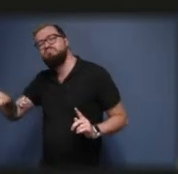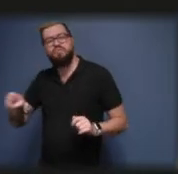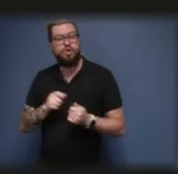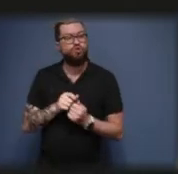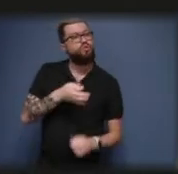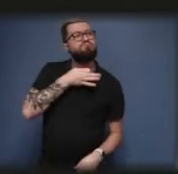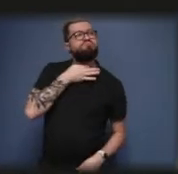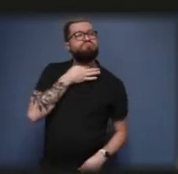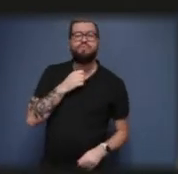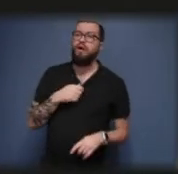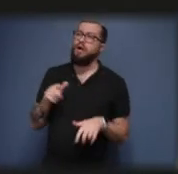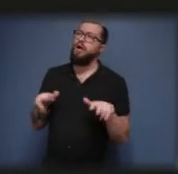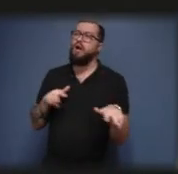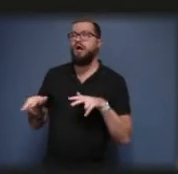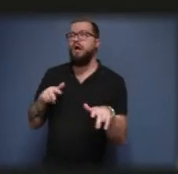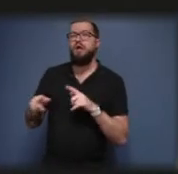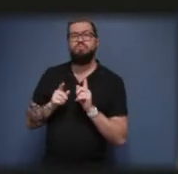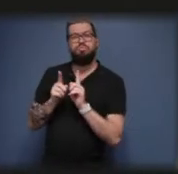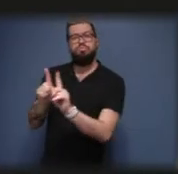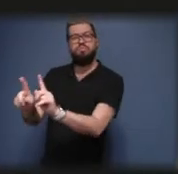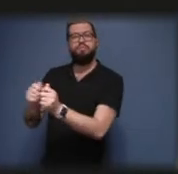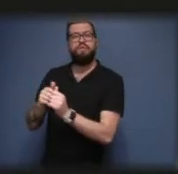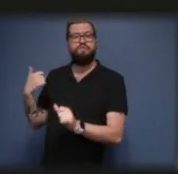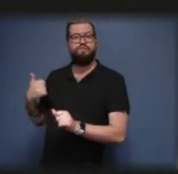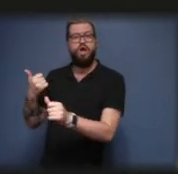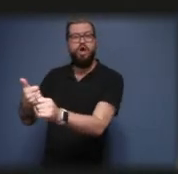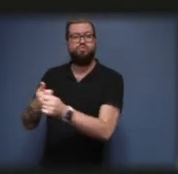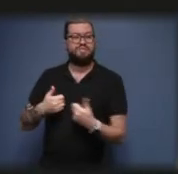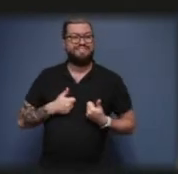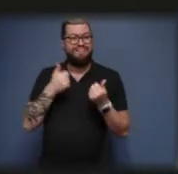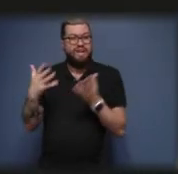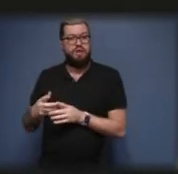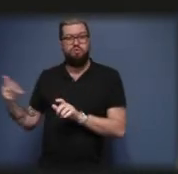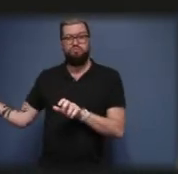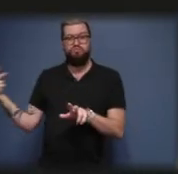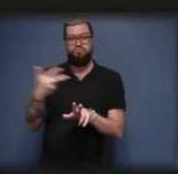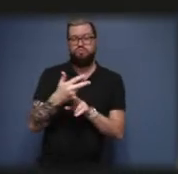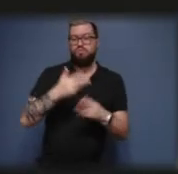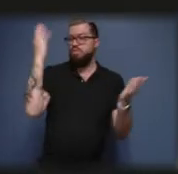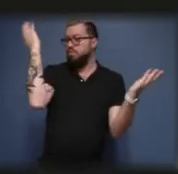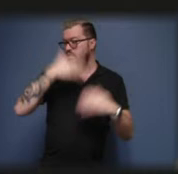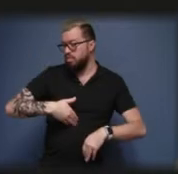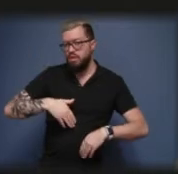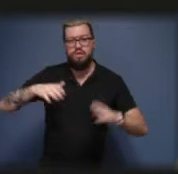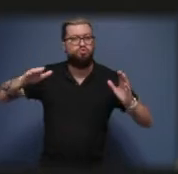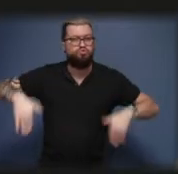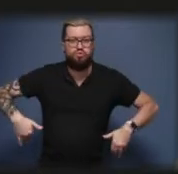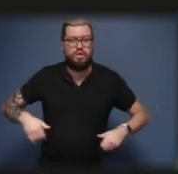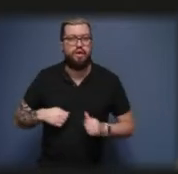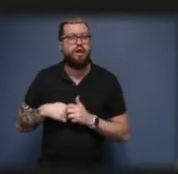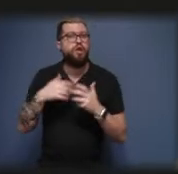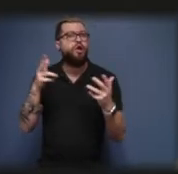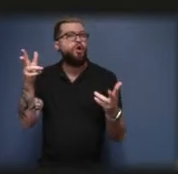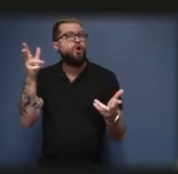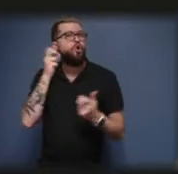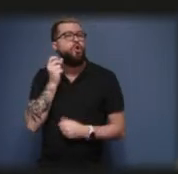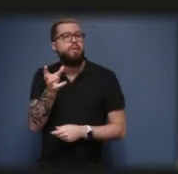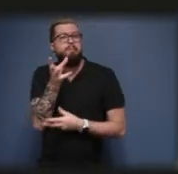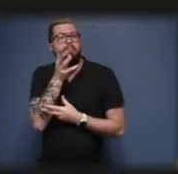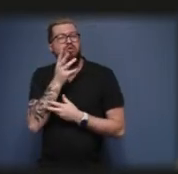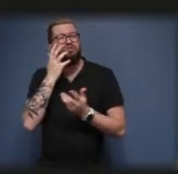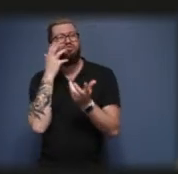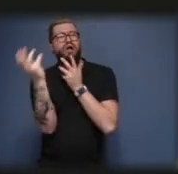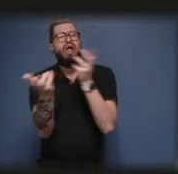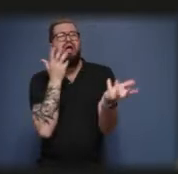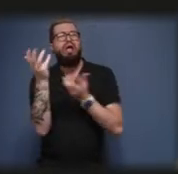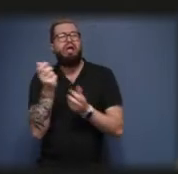curiosity prompted you to follow her. The neighbor returning home didn't see you until it was too late. I heard your mother's screaming and pleading for you